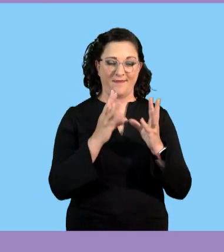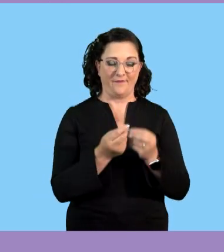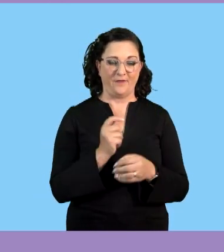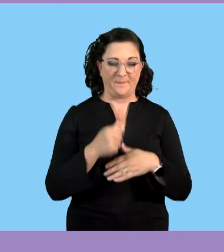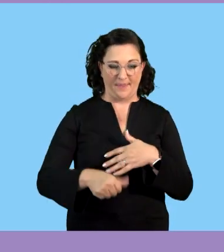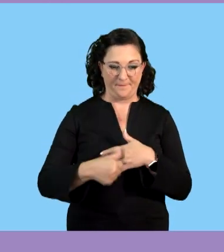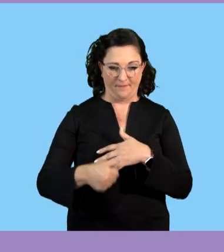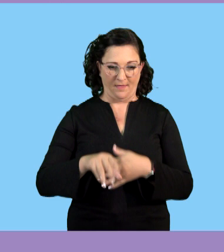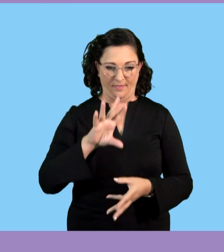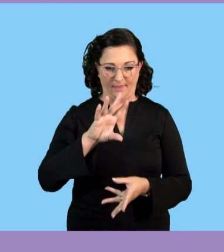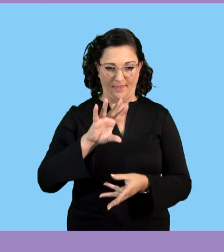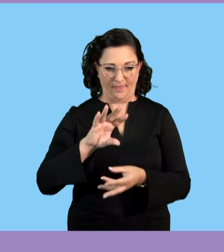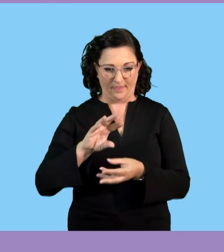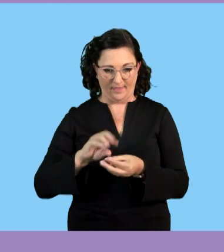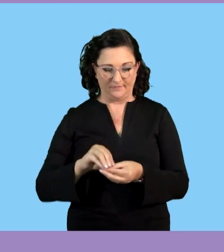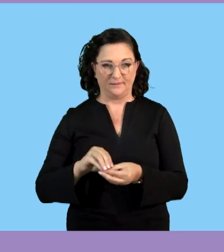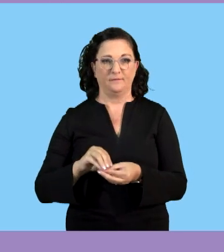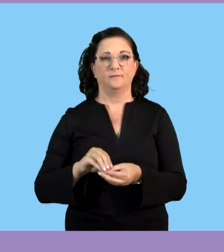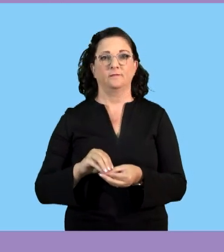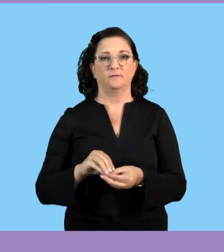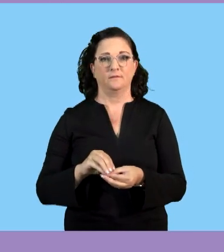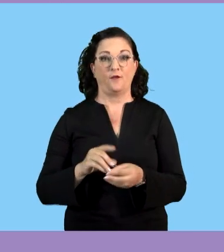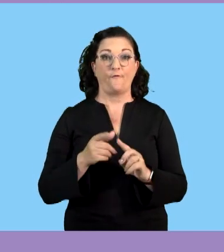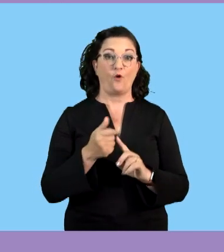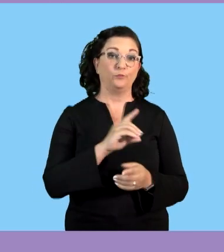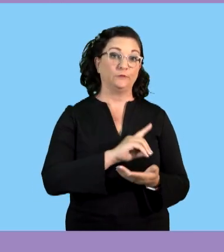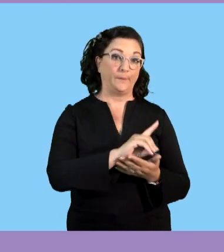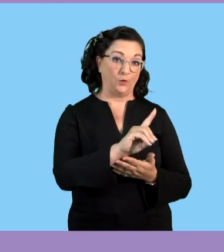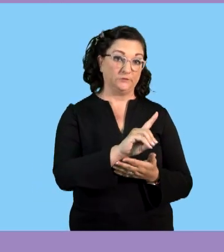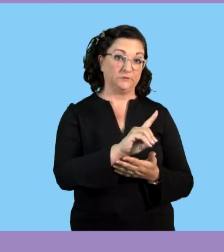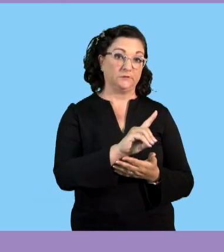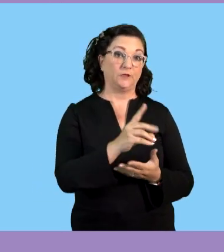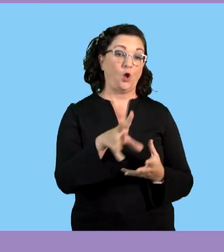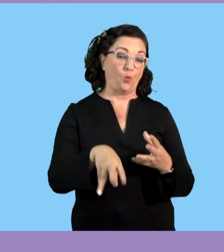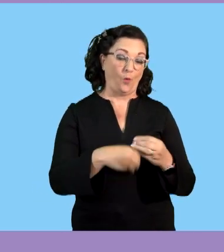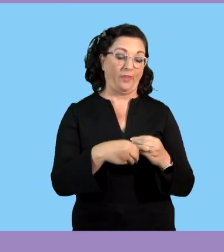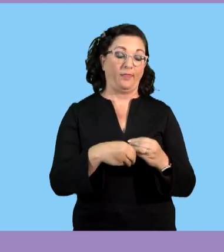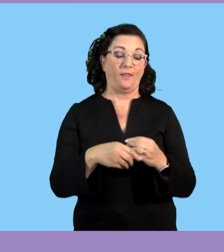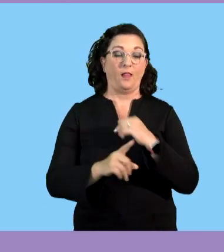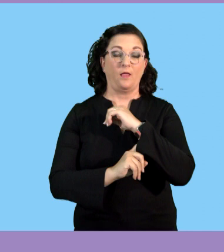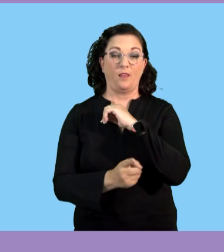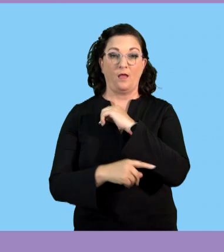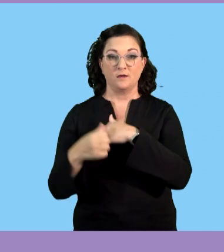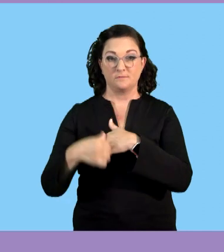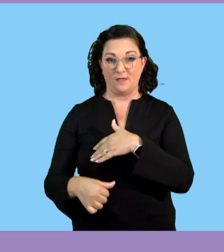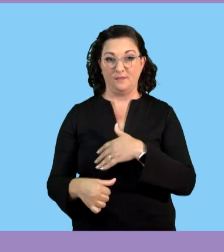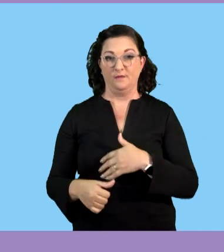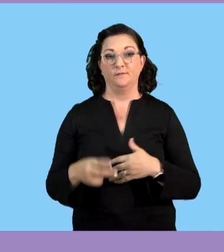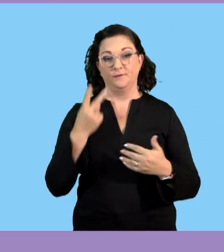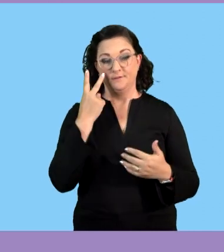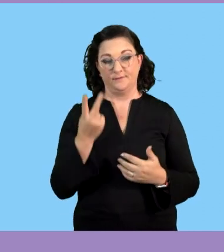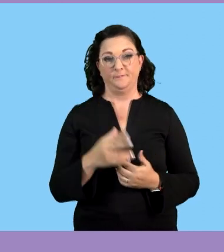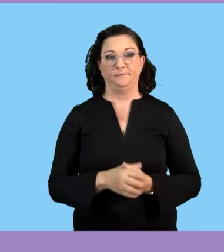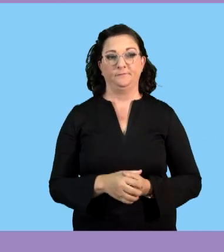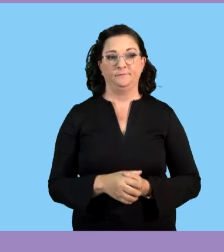every payment that Sipho made from the deposit right to the last monthly installment. Let's do